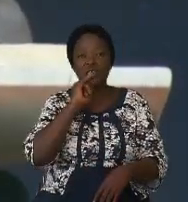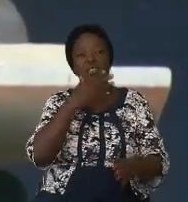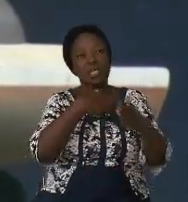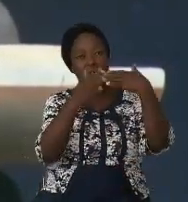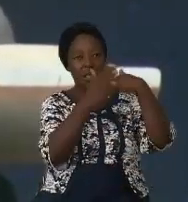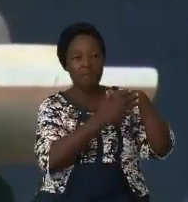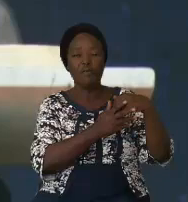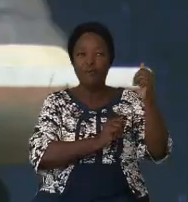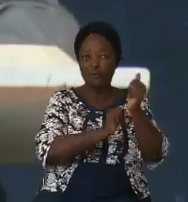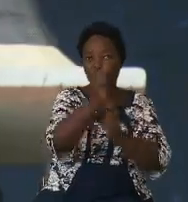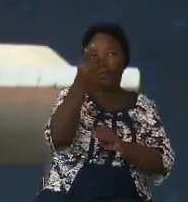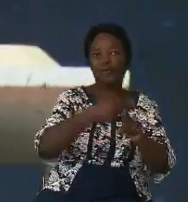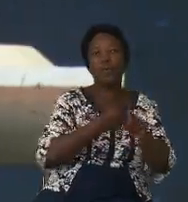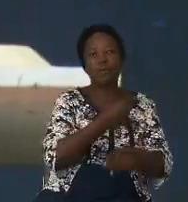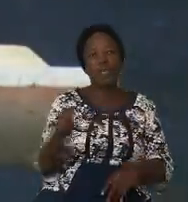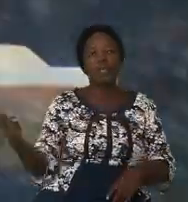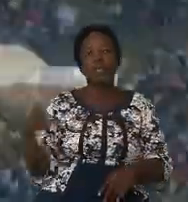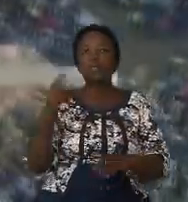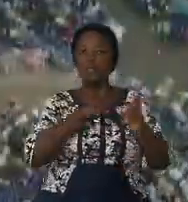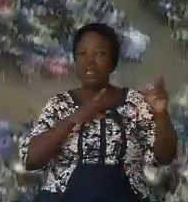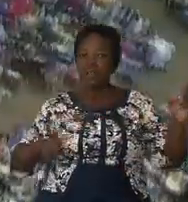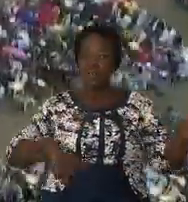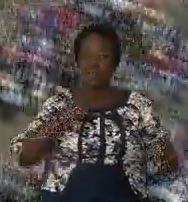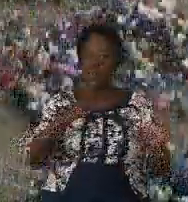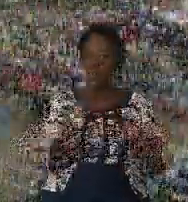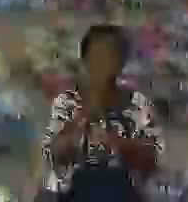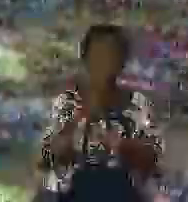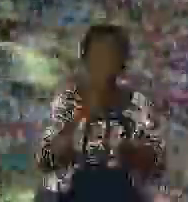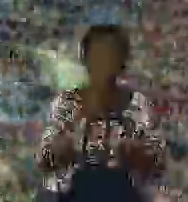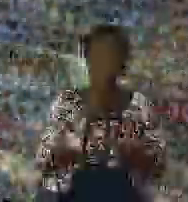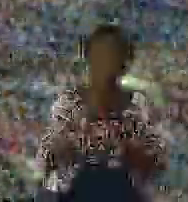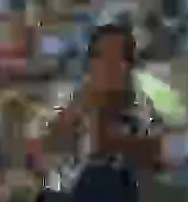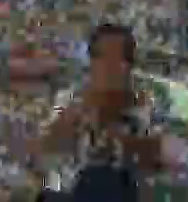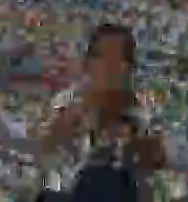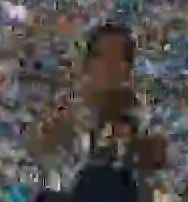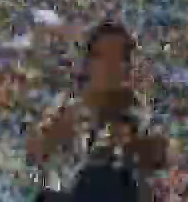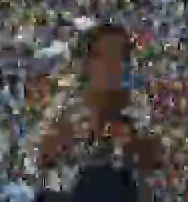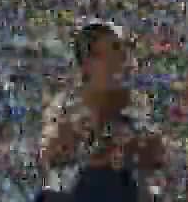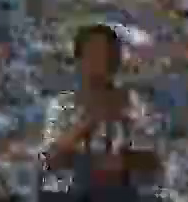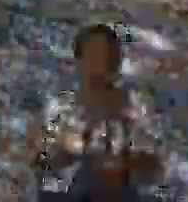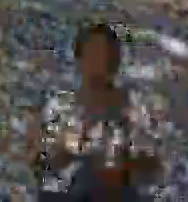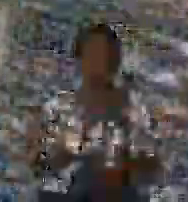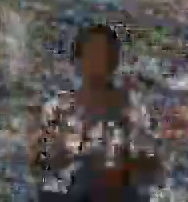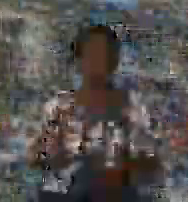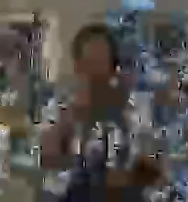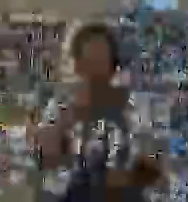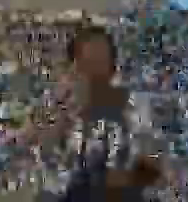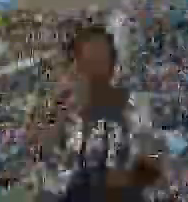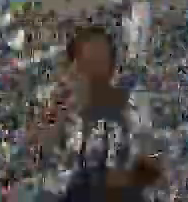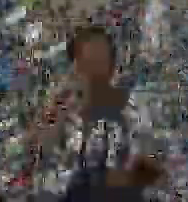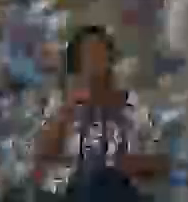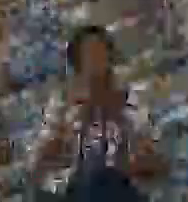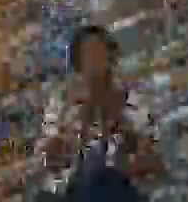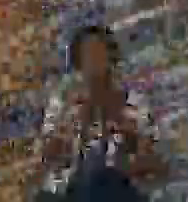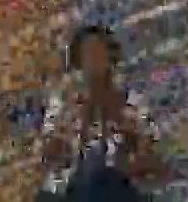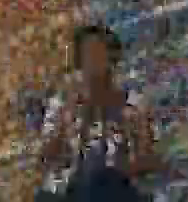far from the earth, so is heaven far from hell. The Lord will take you so far away